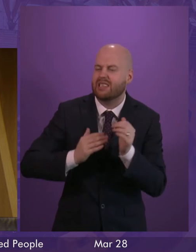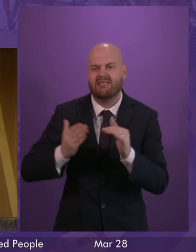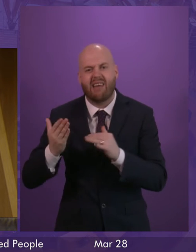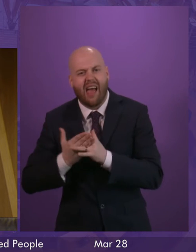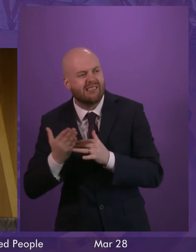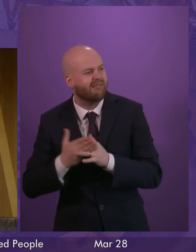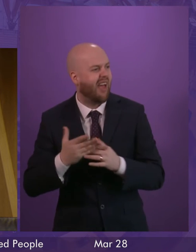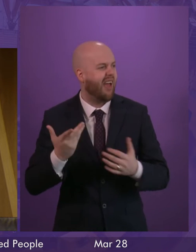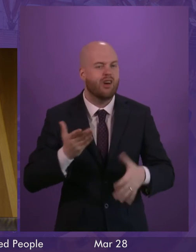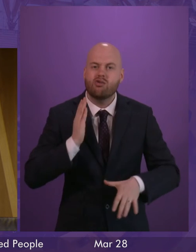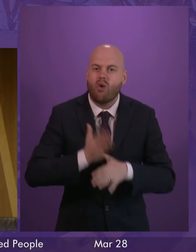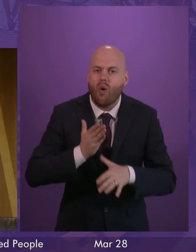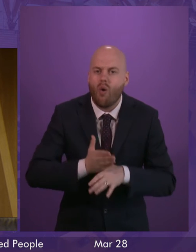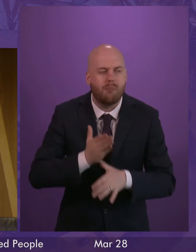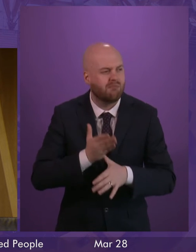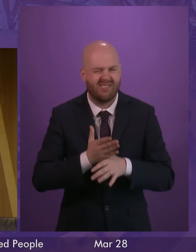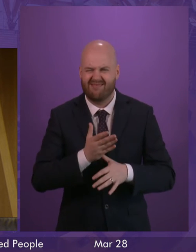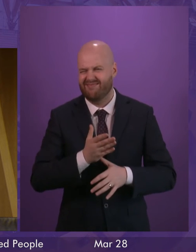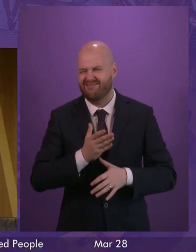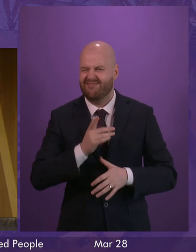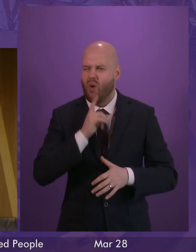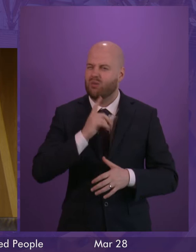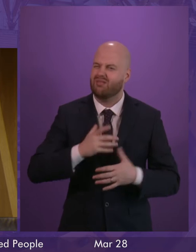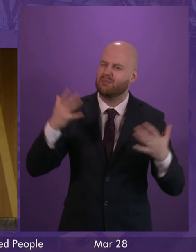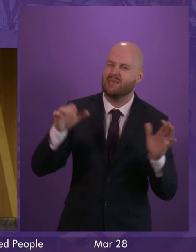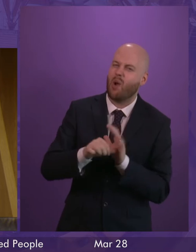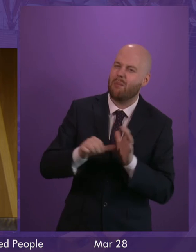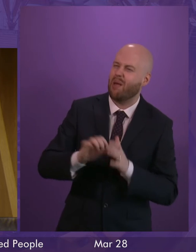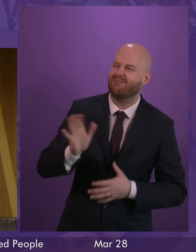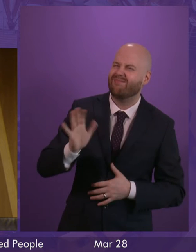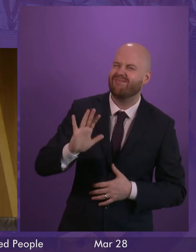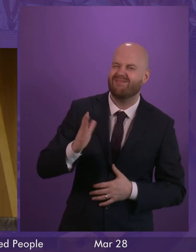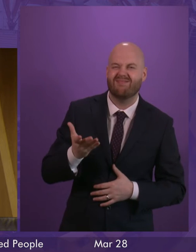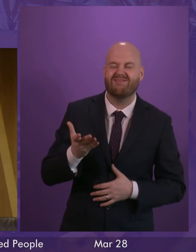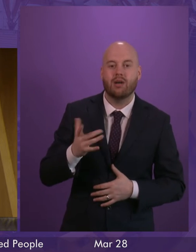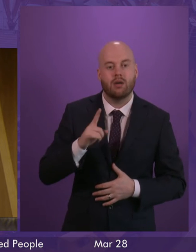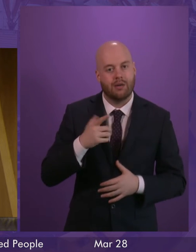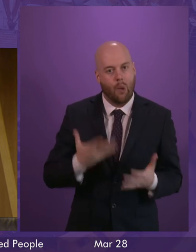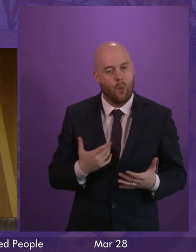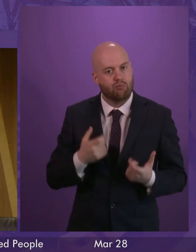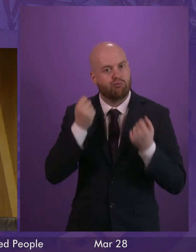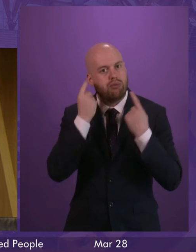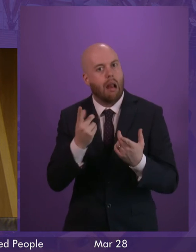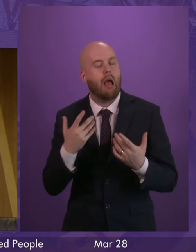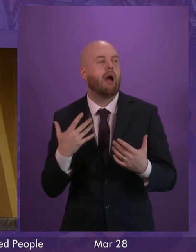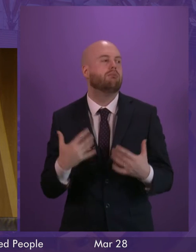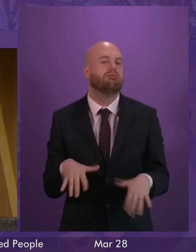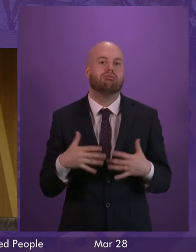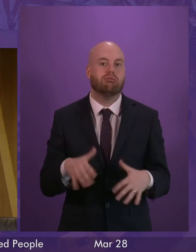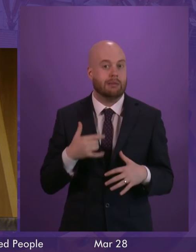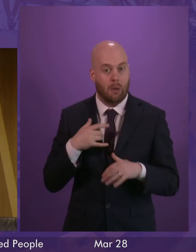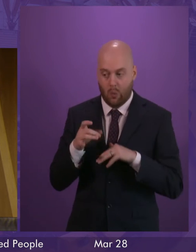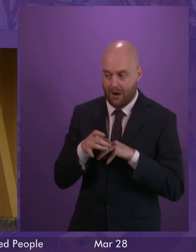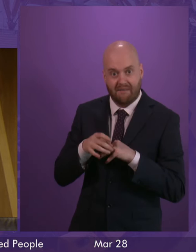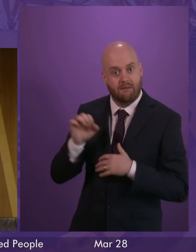employment, wasn't probably number one in my priorities. But seeing how Stacey's disability has progressed over the years